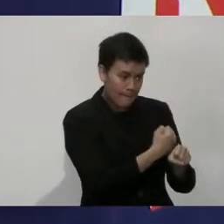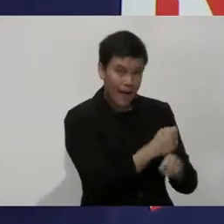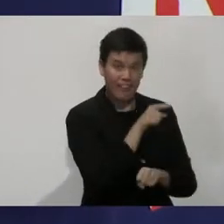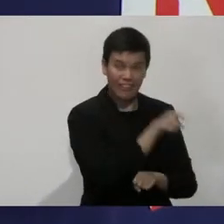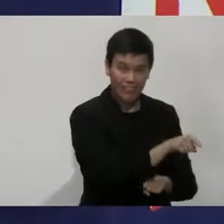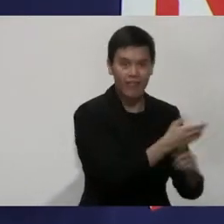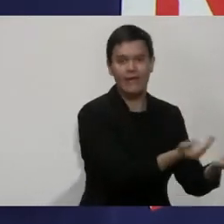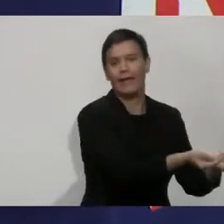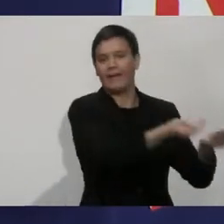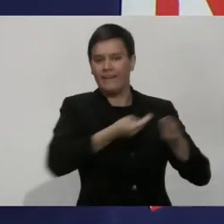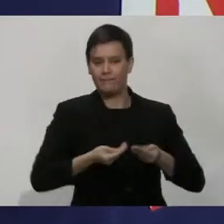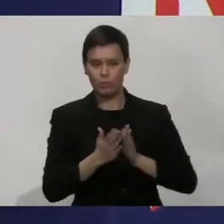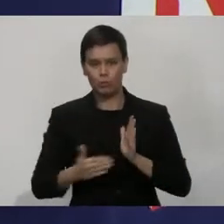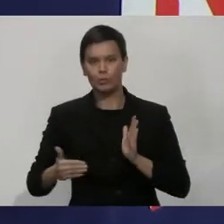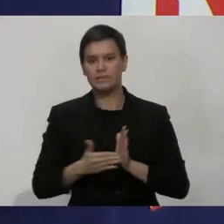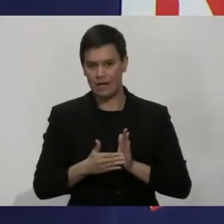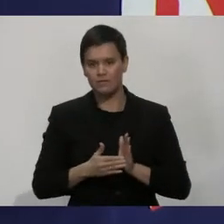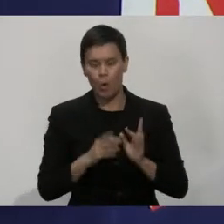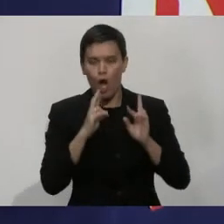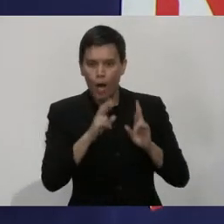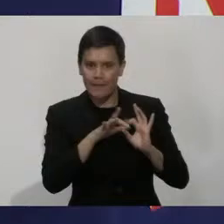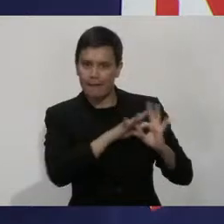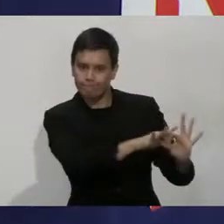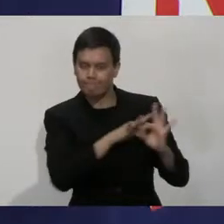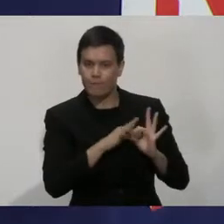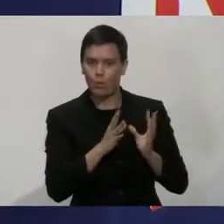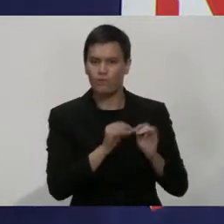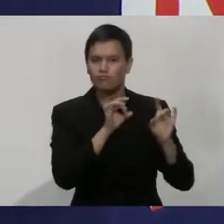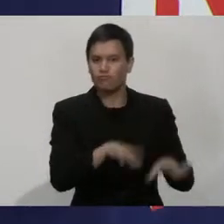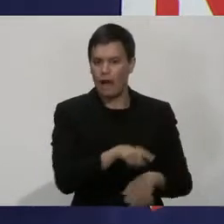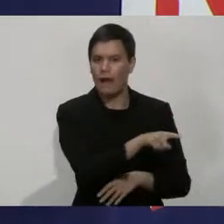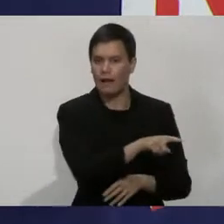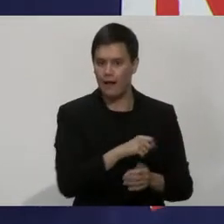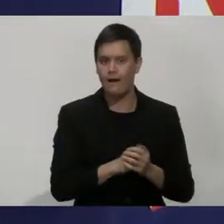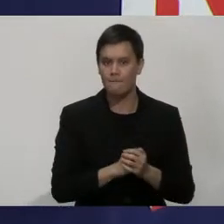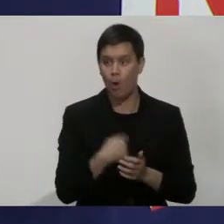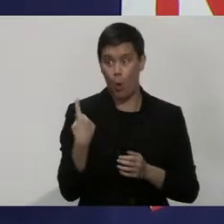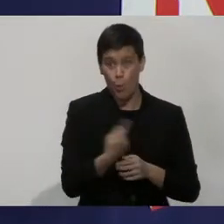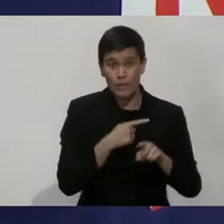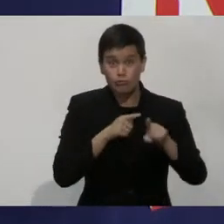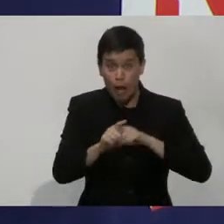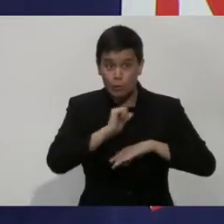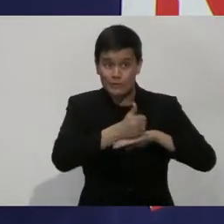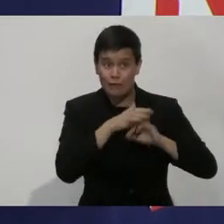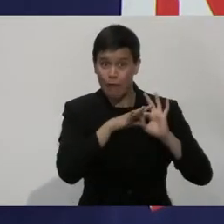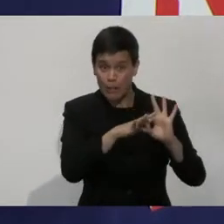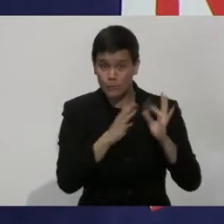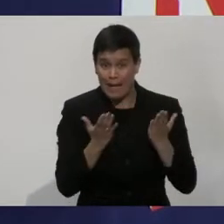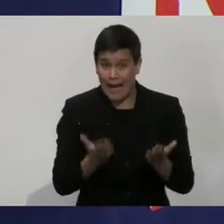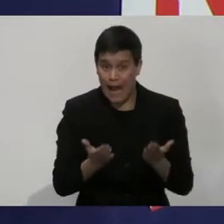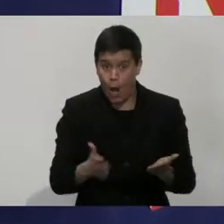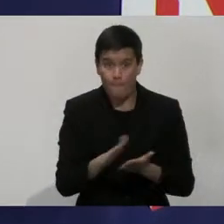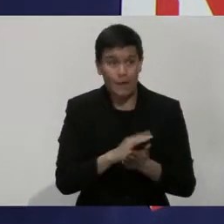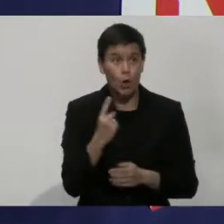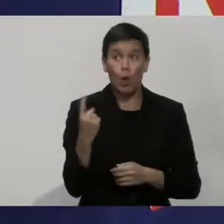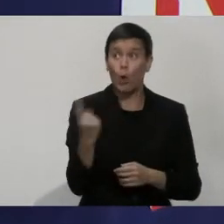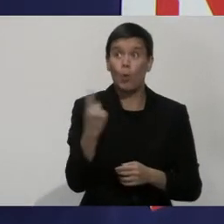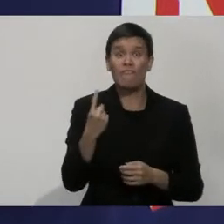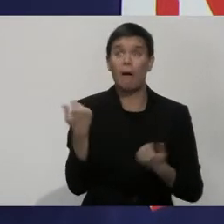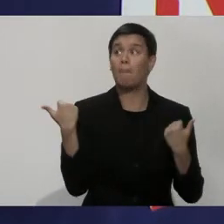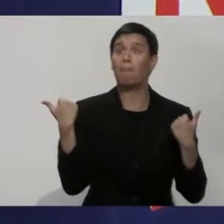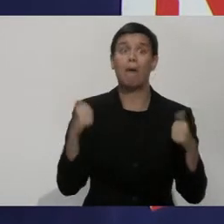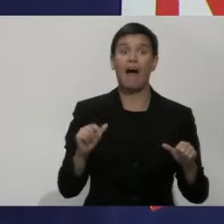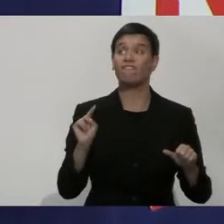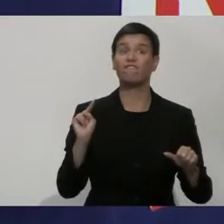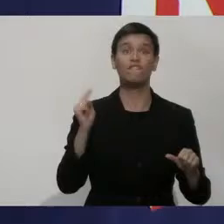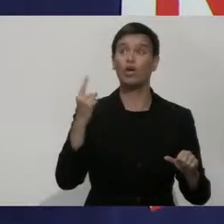spreading our opportunities. We're making sure that we're as engaged in this process as we can be, so that whoever hits the